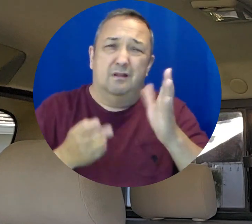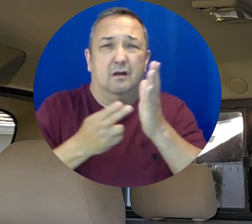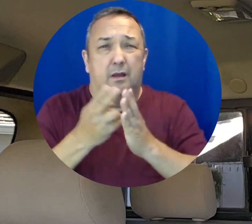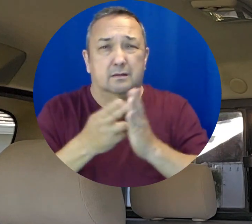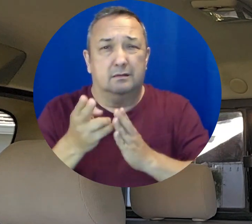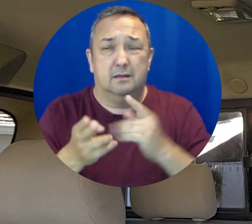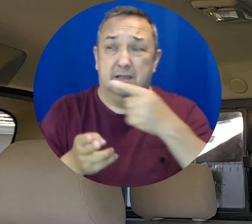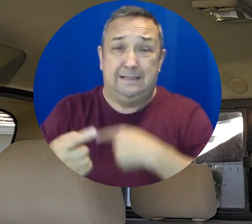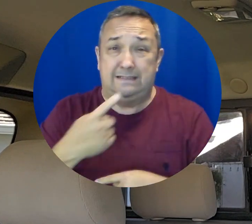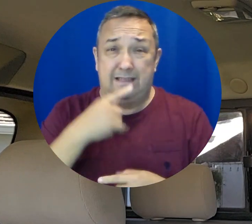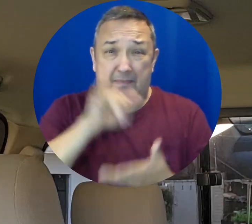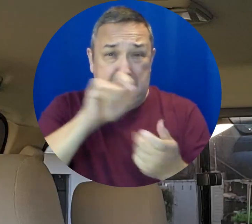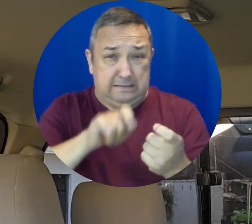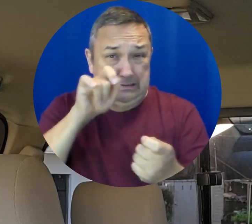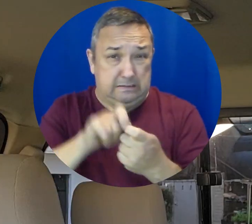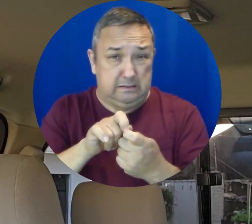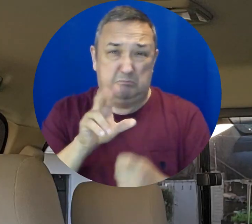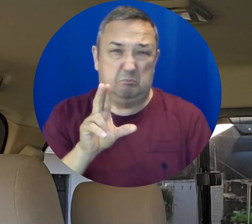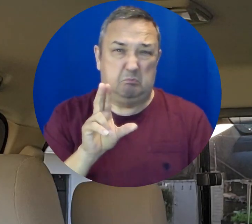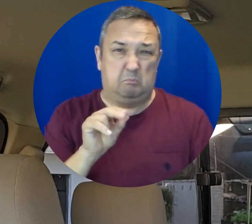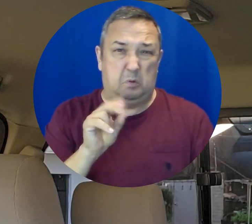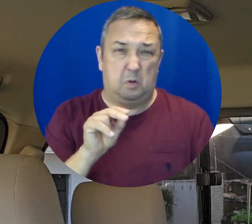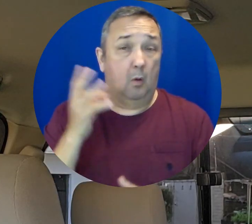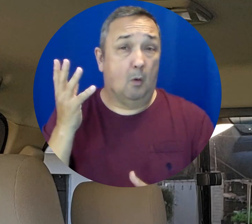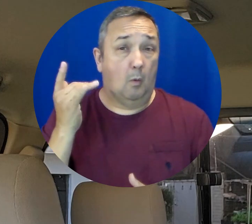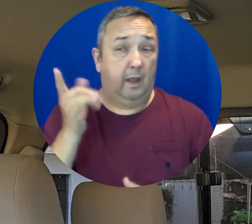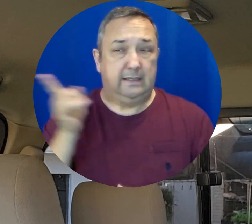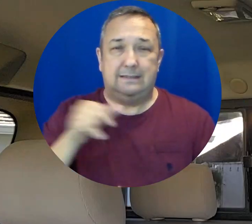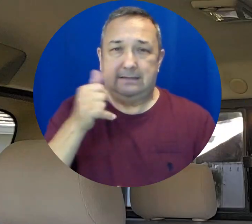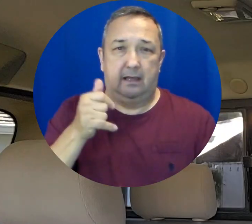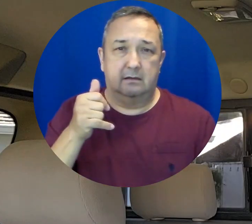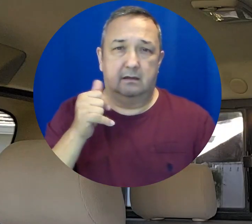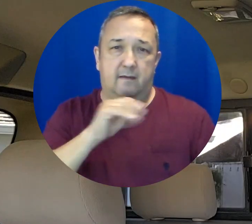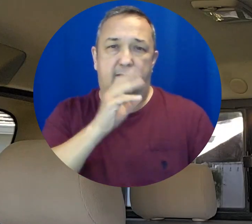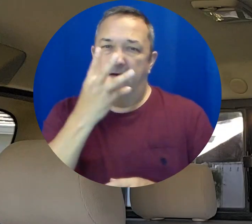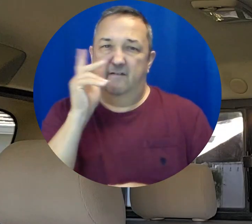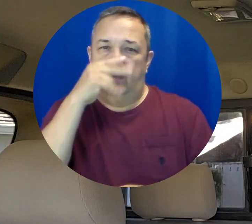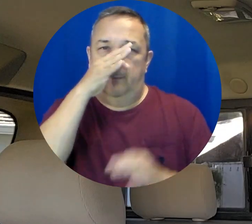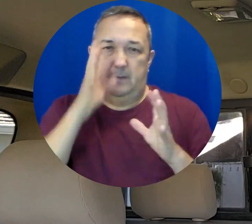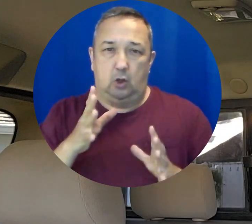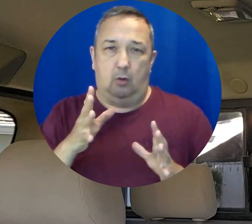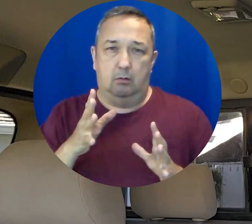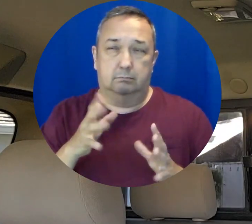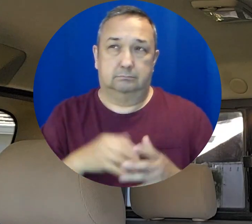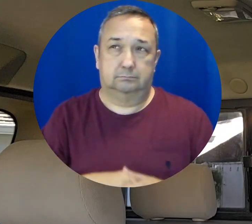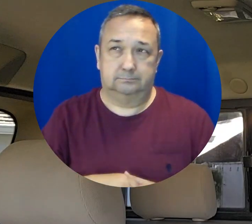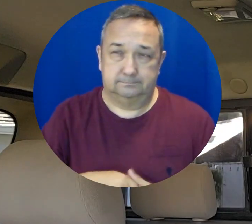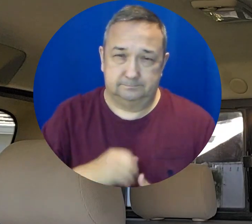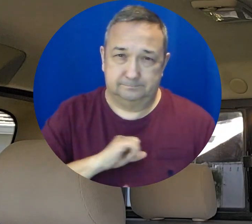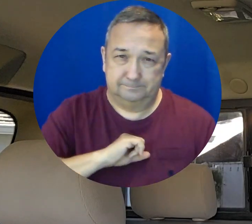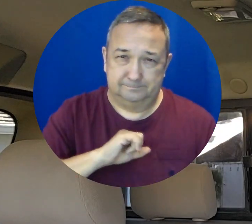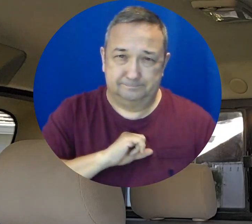Well, sa totoo lang, hindi exacting sabi ni doktora dahil hindi siya